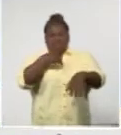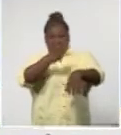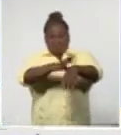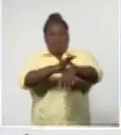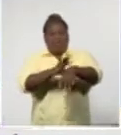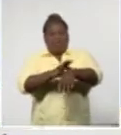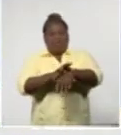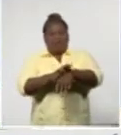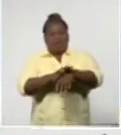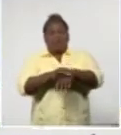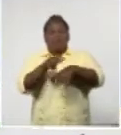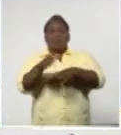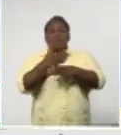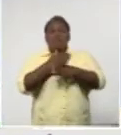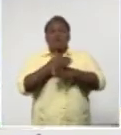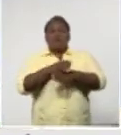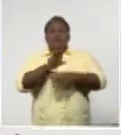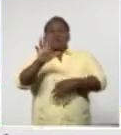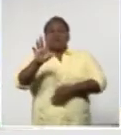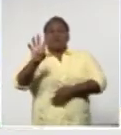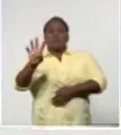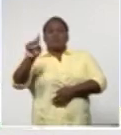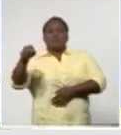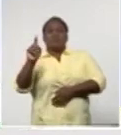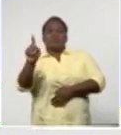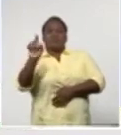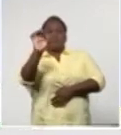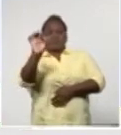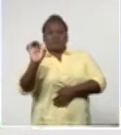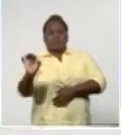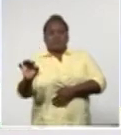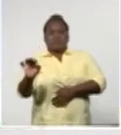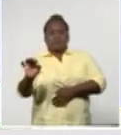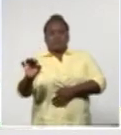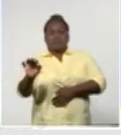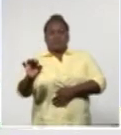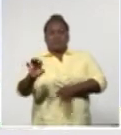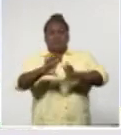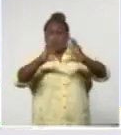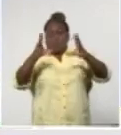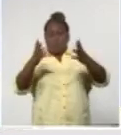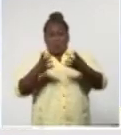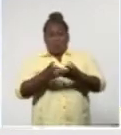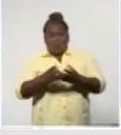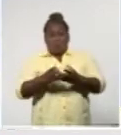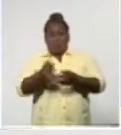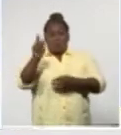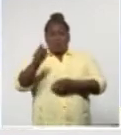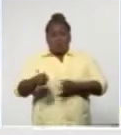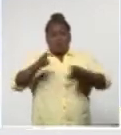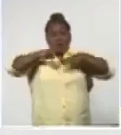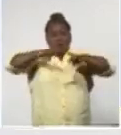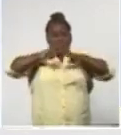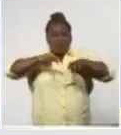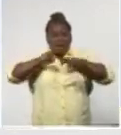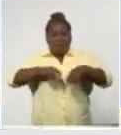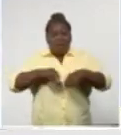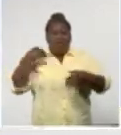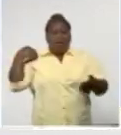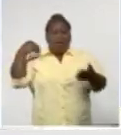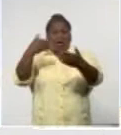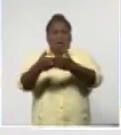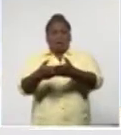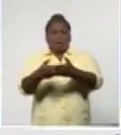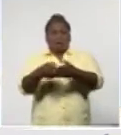For a cumulative of 1,254 people confirmed in Cuba, who at the moment of testing positive showed